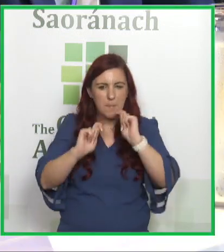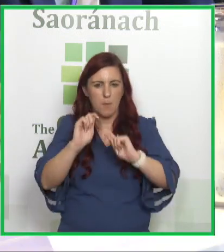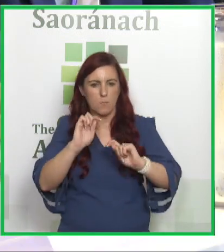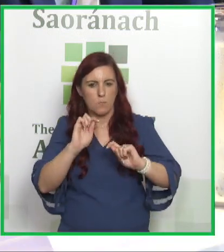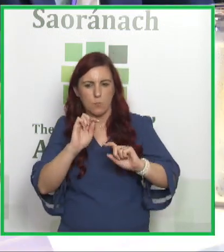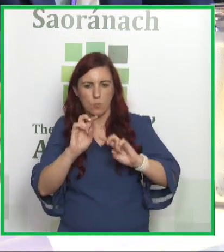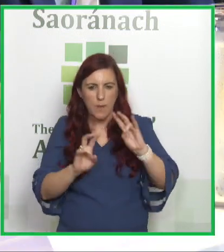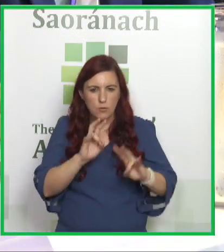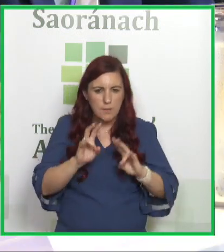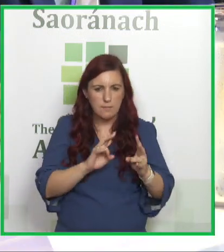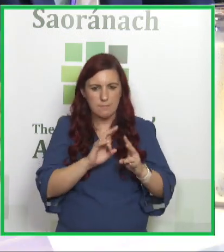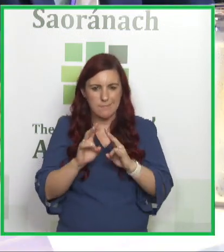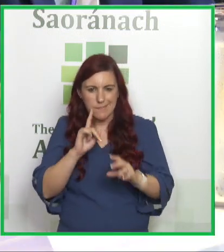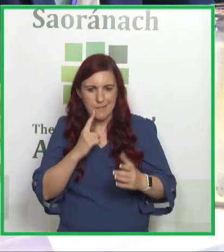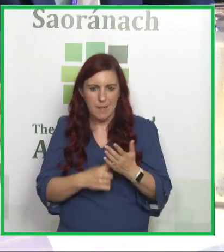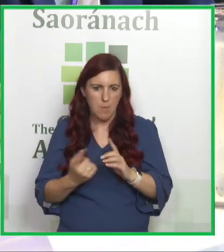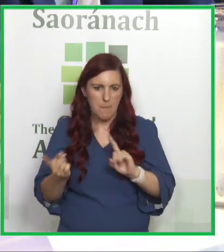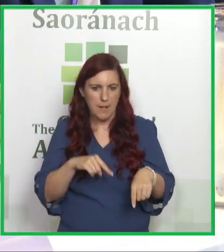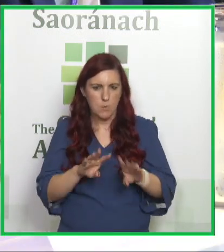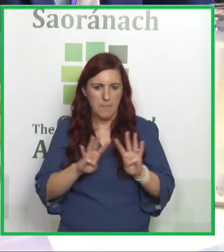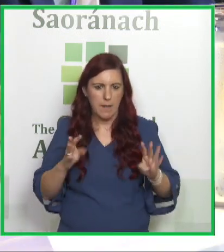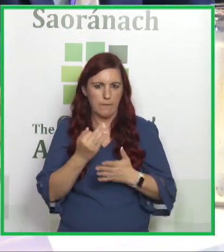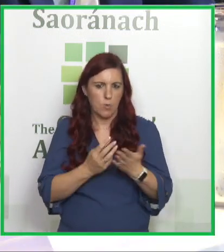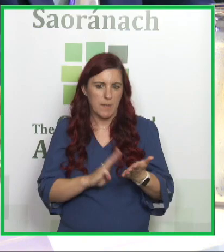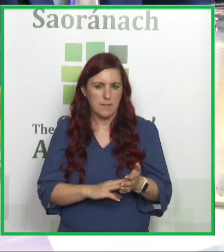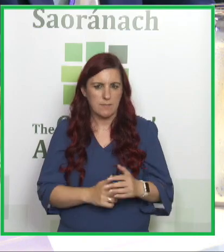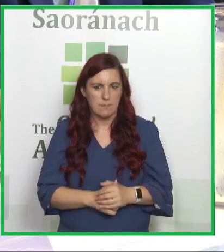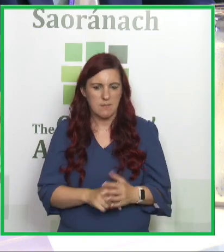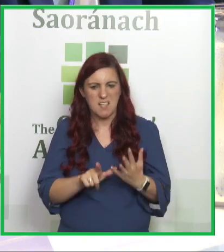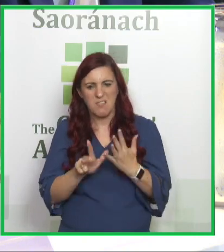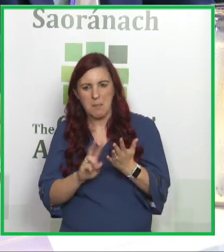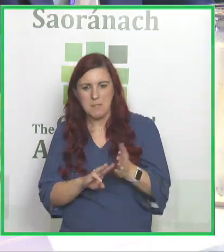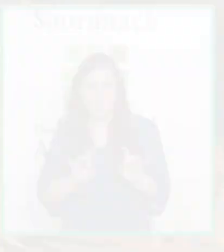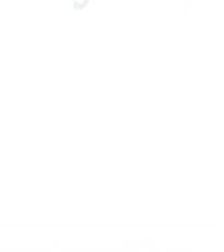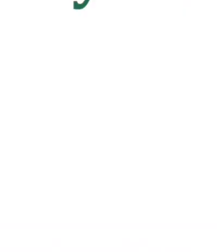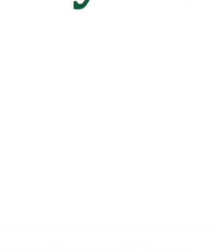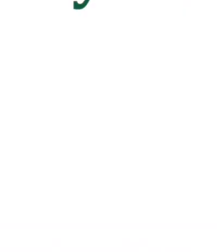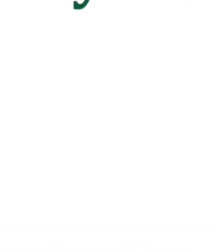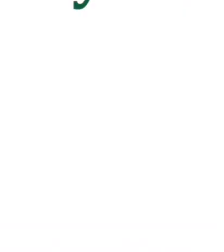pose some questions together, and we'll come back to the panellists in 7 or 8 minutes. Thank you.